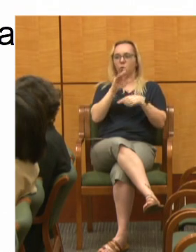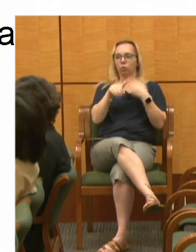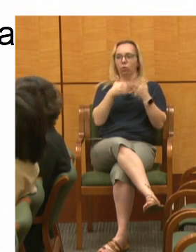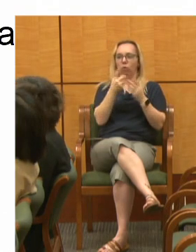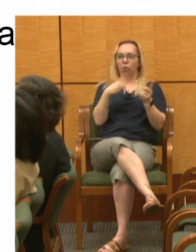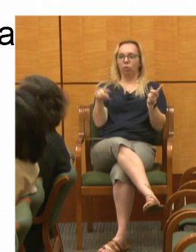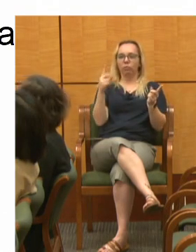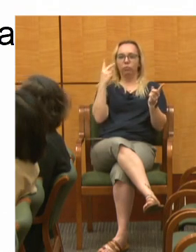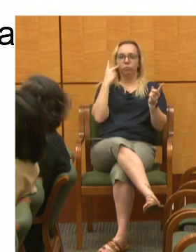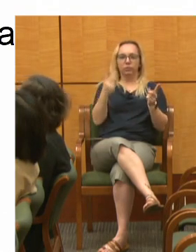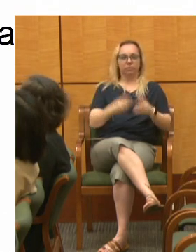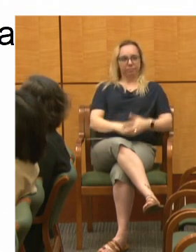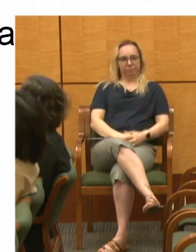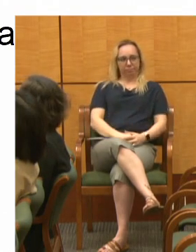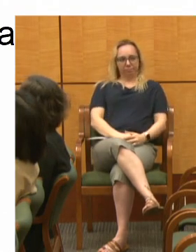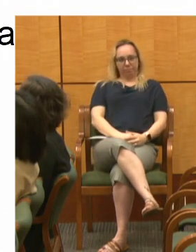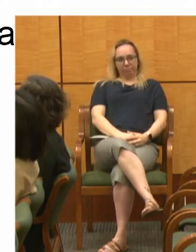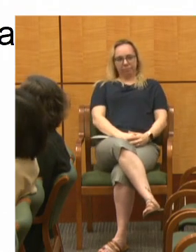kind of see.